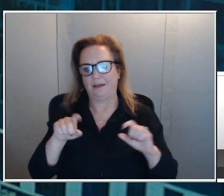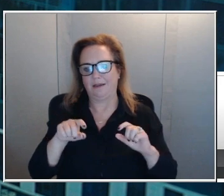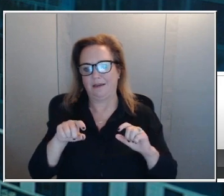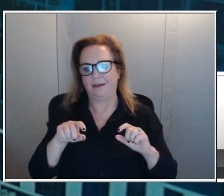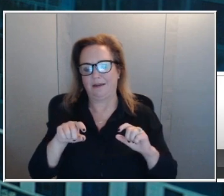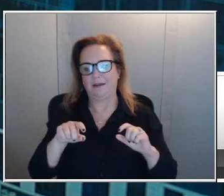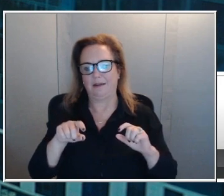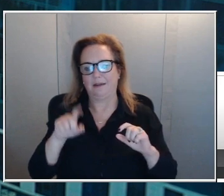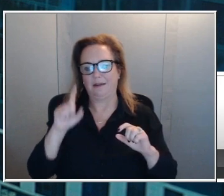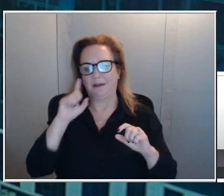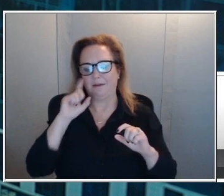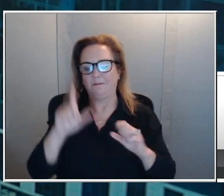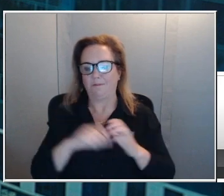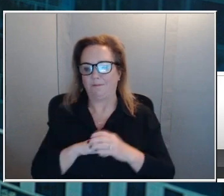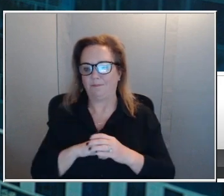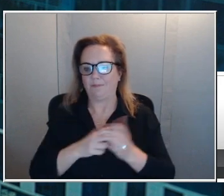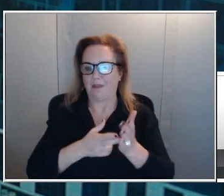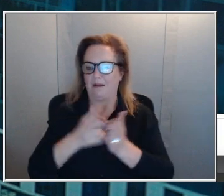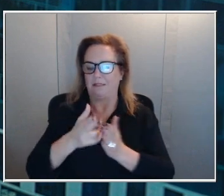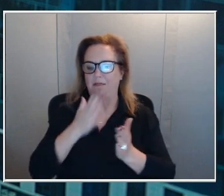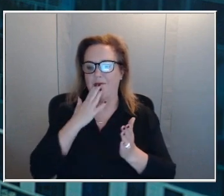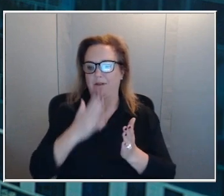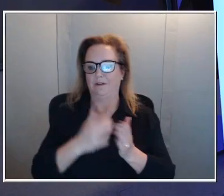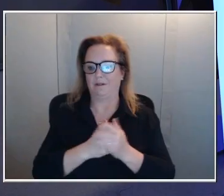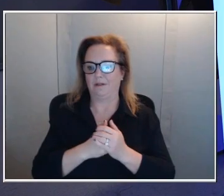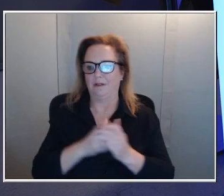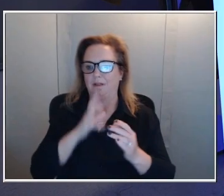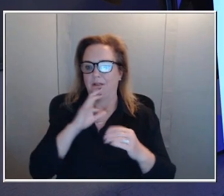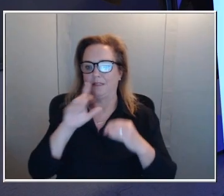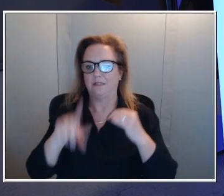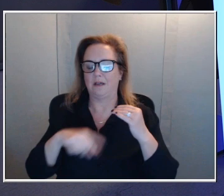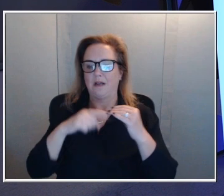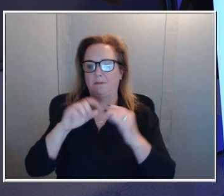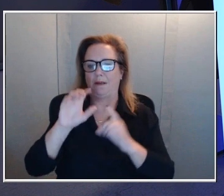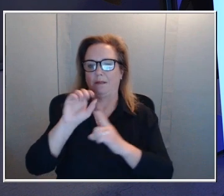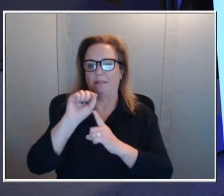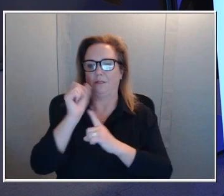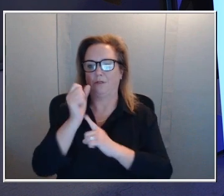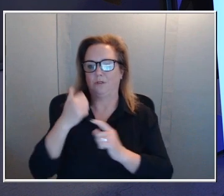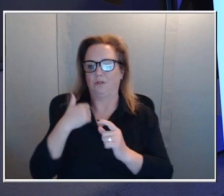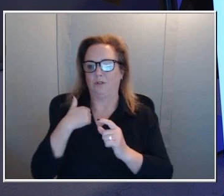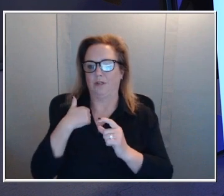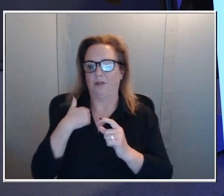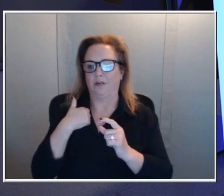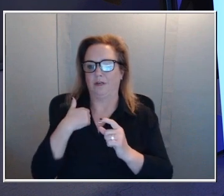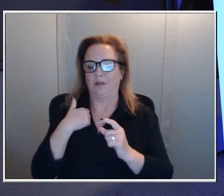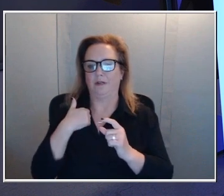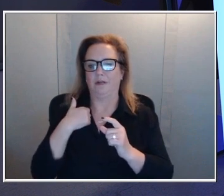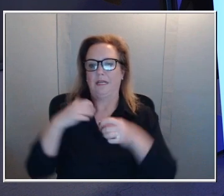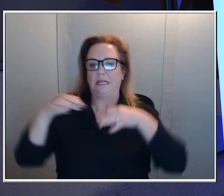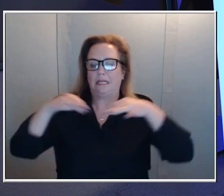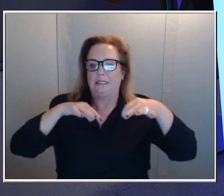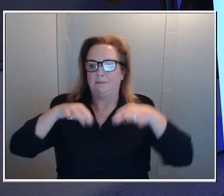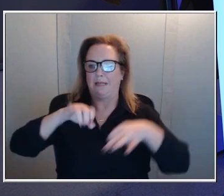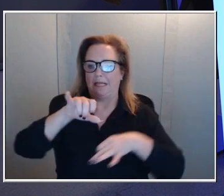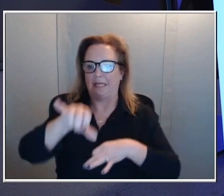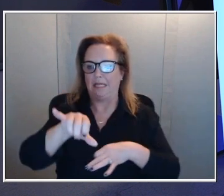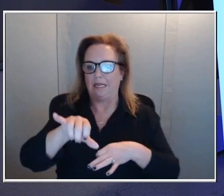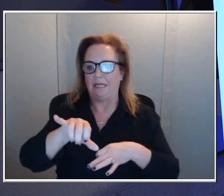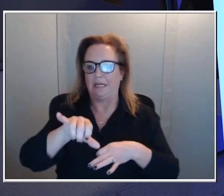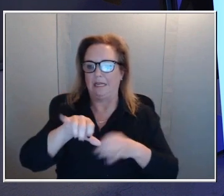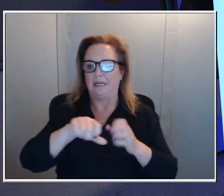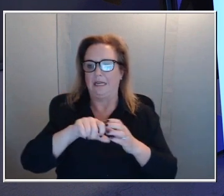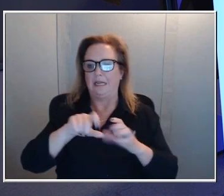inspiring, honestly. So let's talk about the condition that she had. Kind of explain that and how it might differ from other